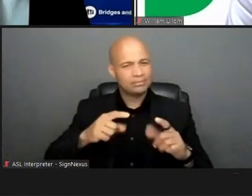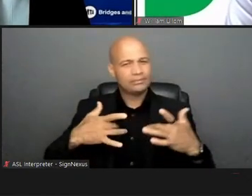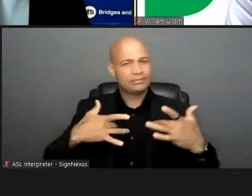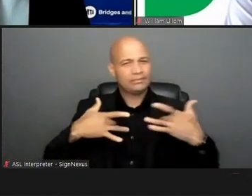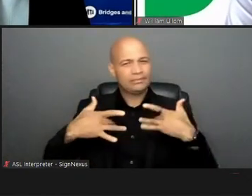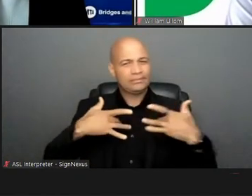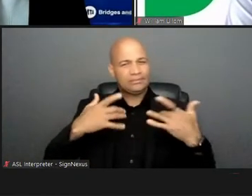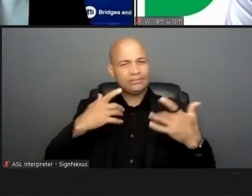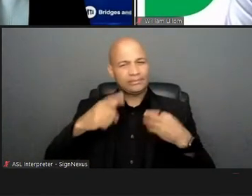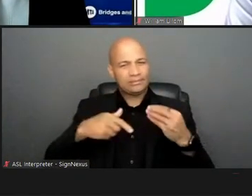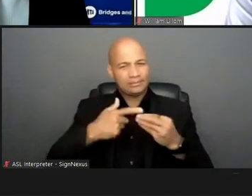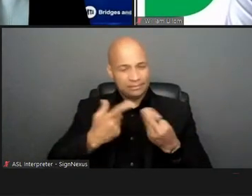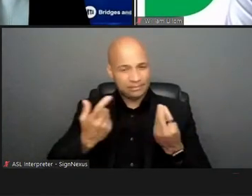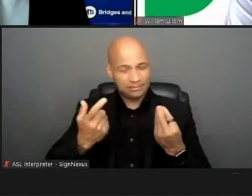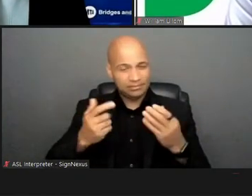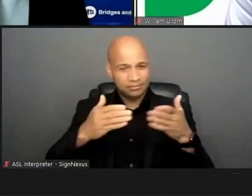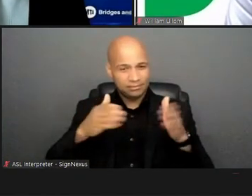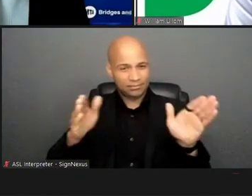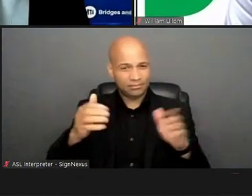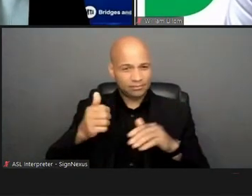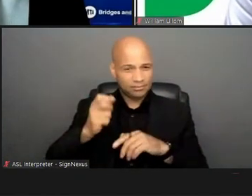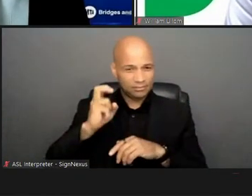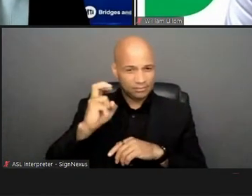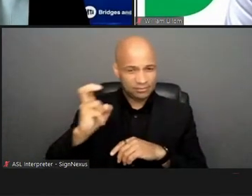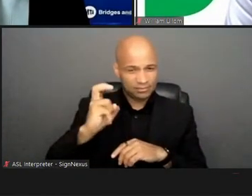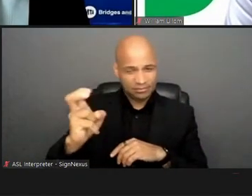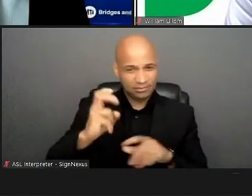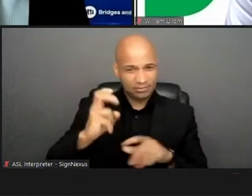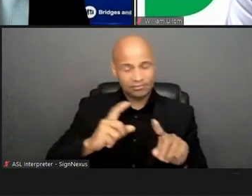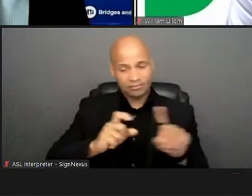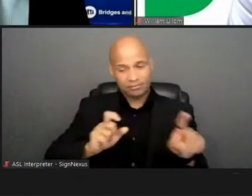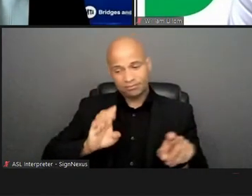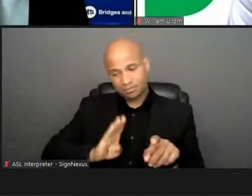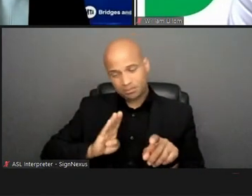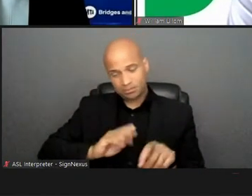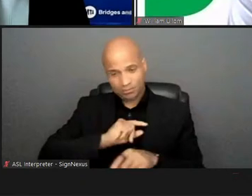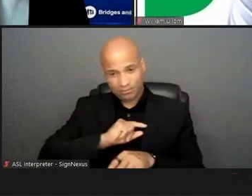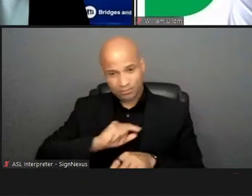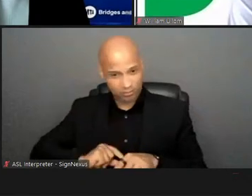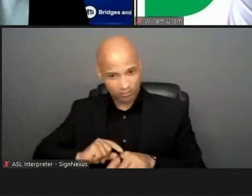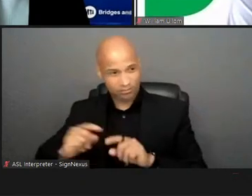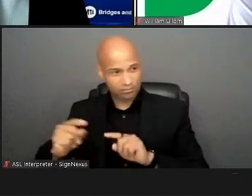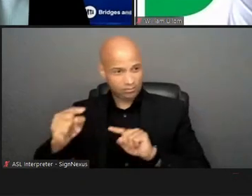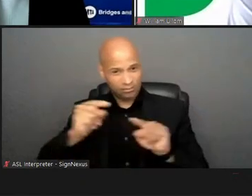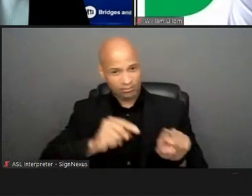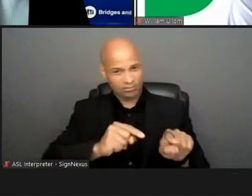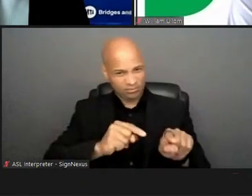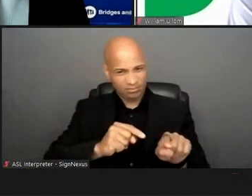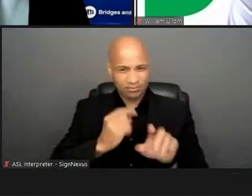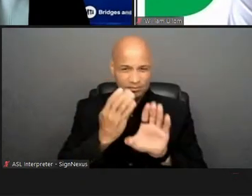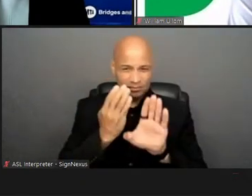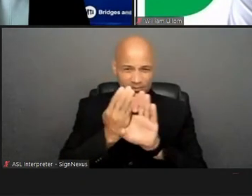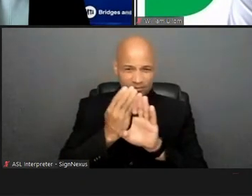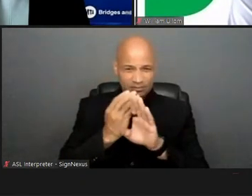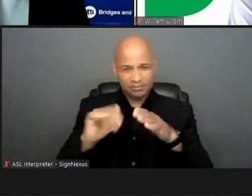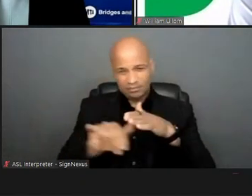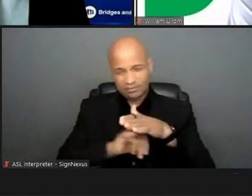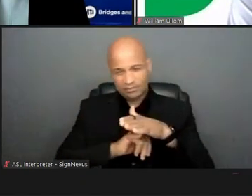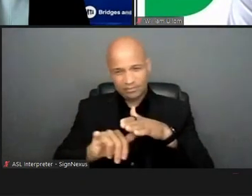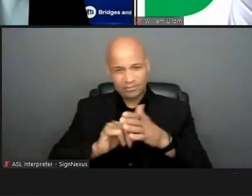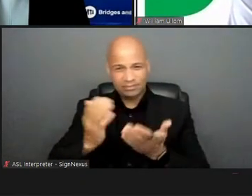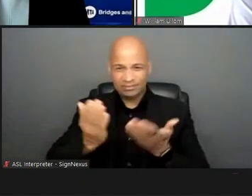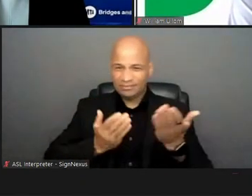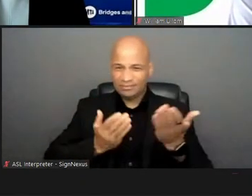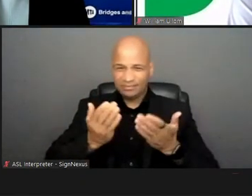the public transit options for people who commute from Brooklyn and Queens as it stands less than subway service is is